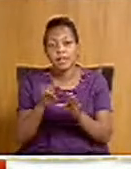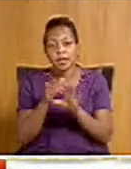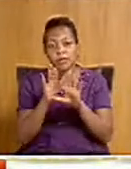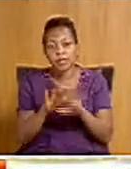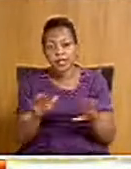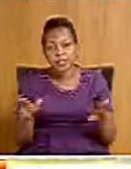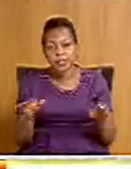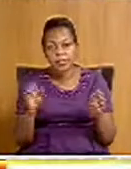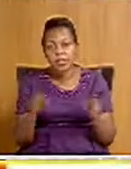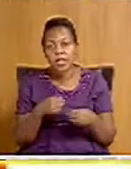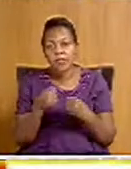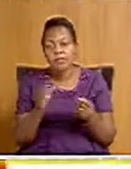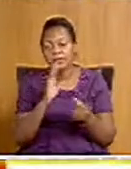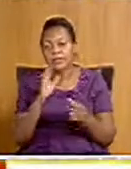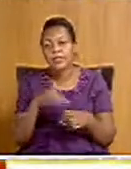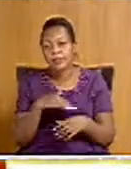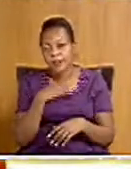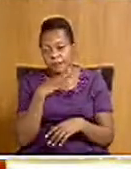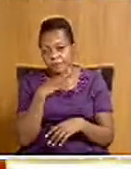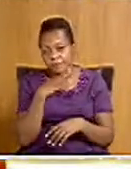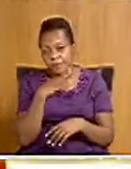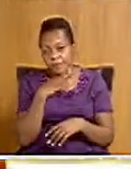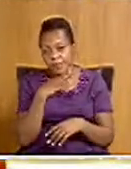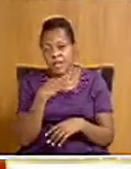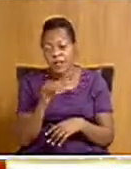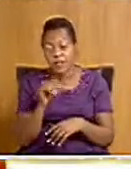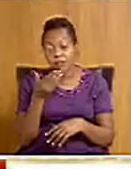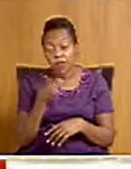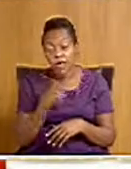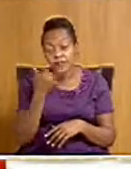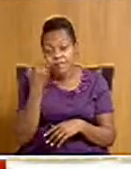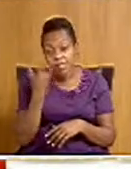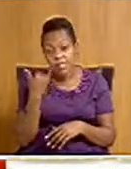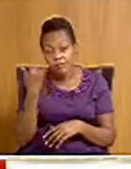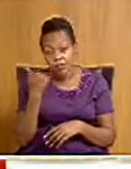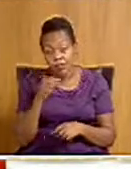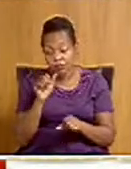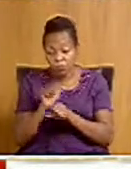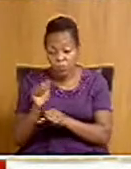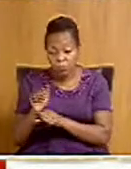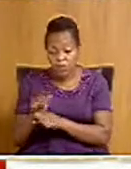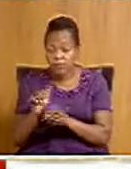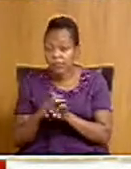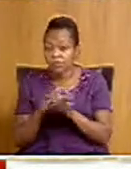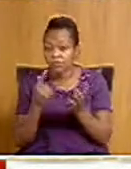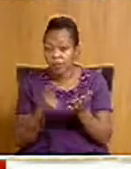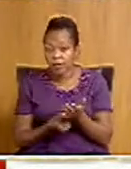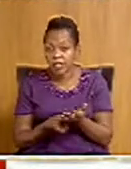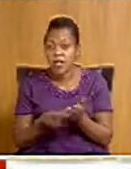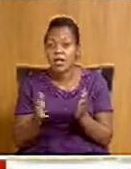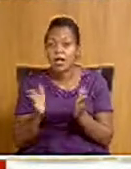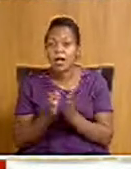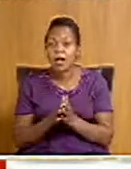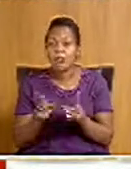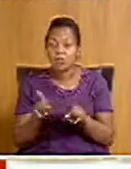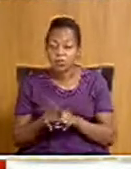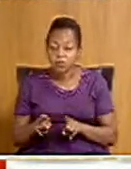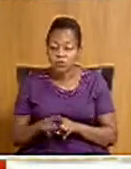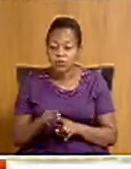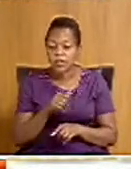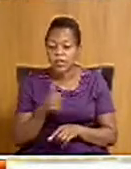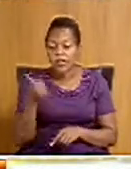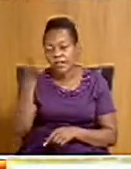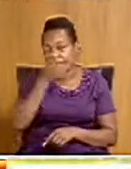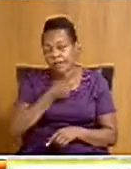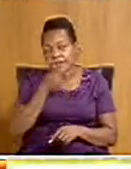market cannot be enough if serious production takes off in Uganda and also in the other